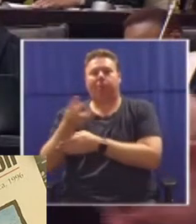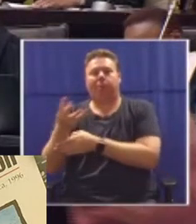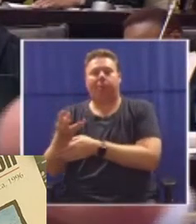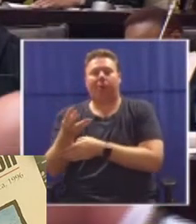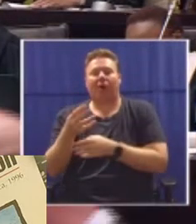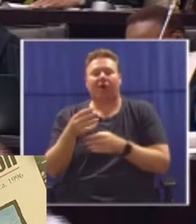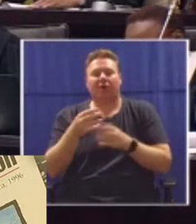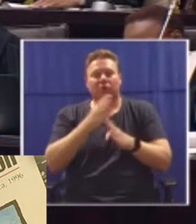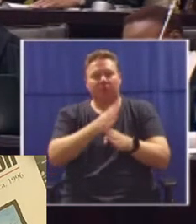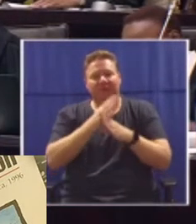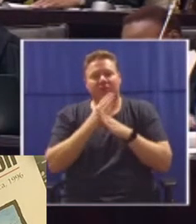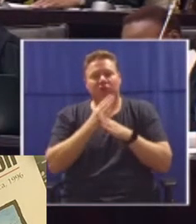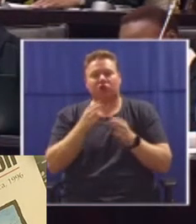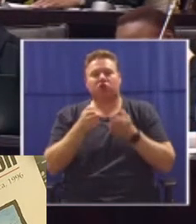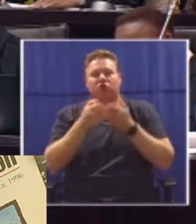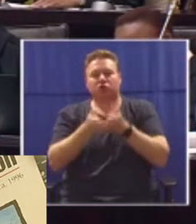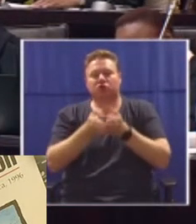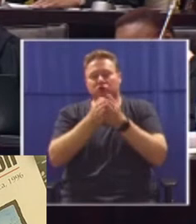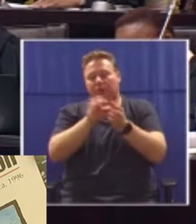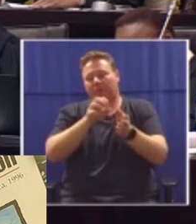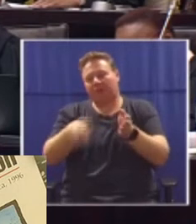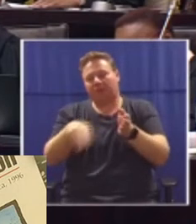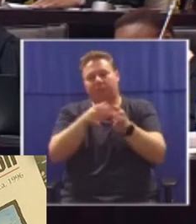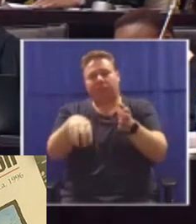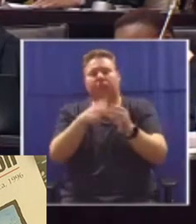pollution from Ships Amendment Bill.